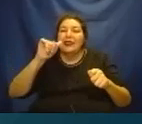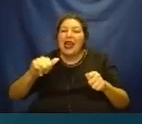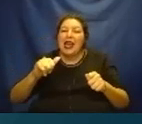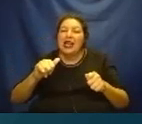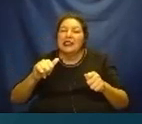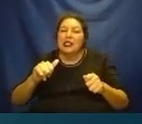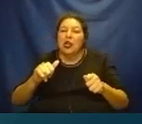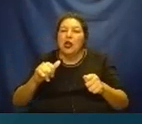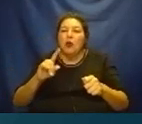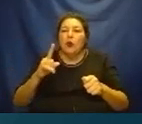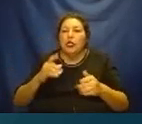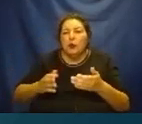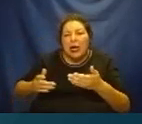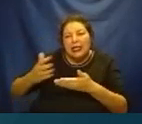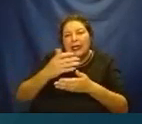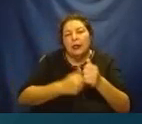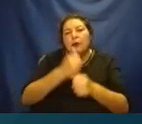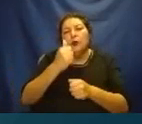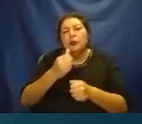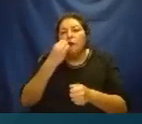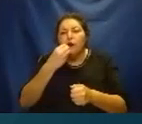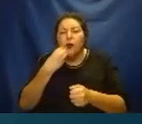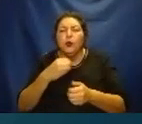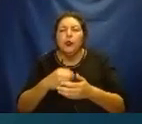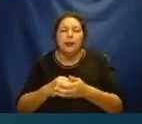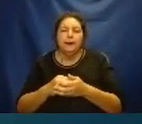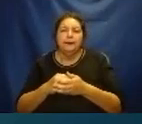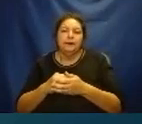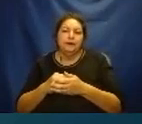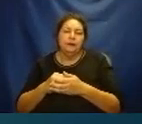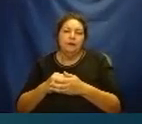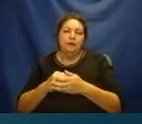most amount of grain or food. And